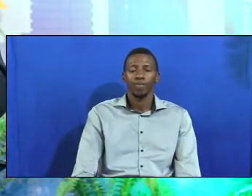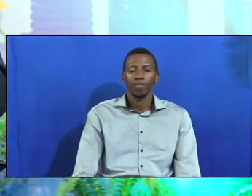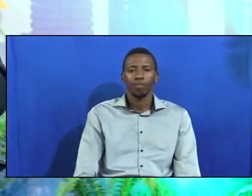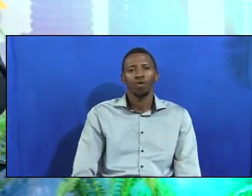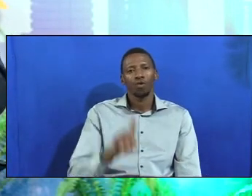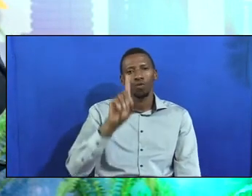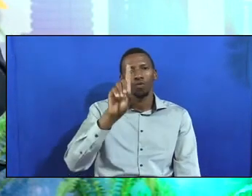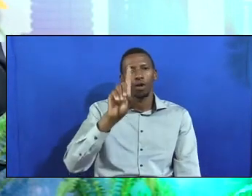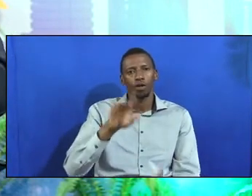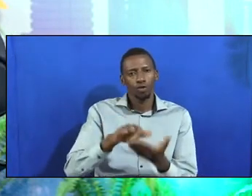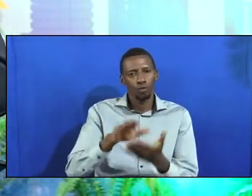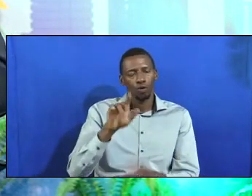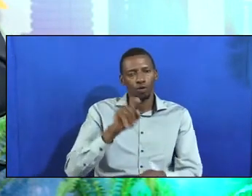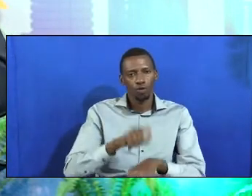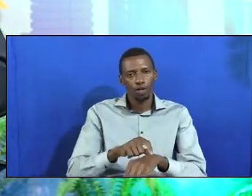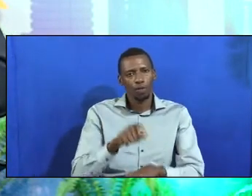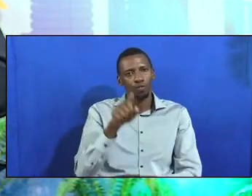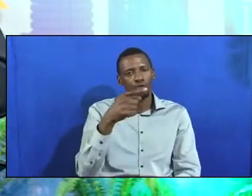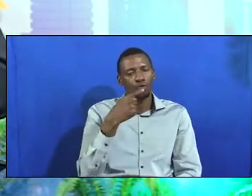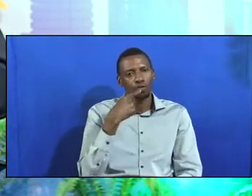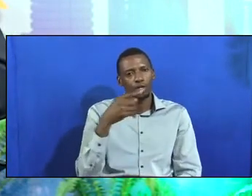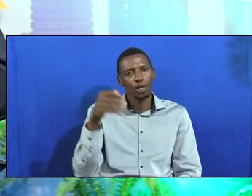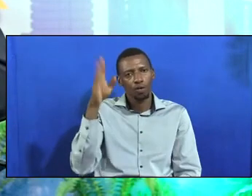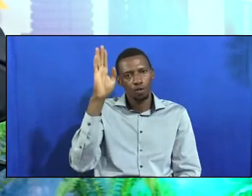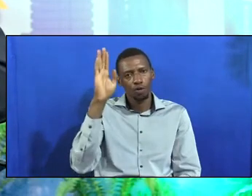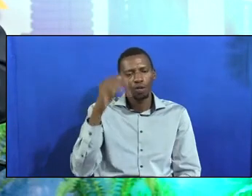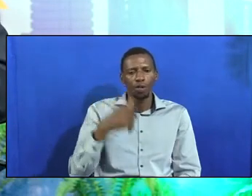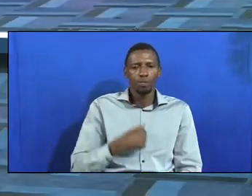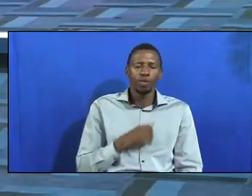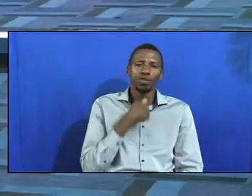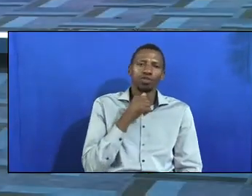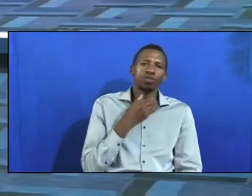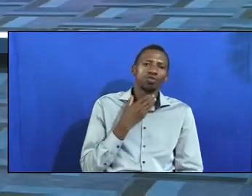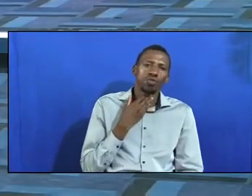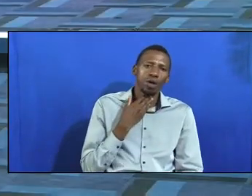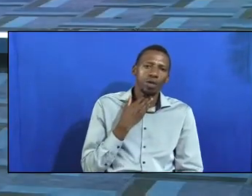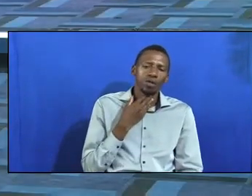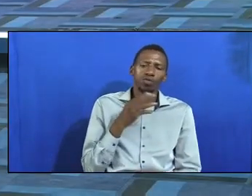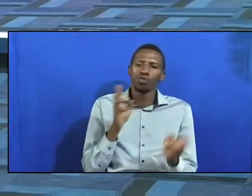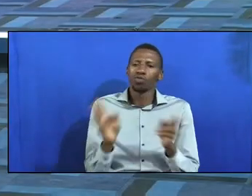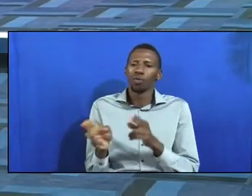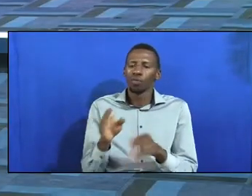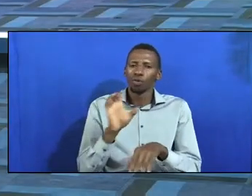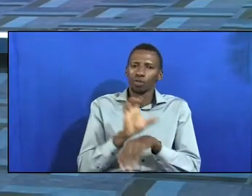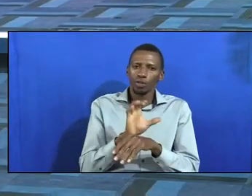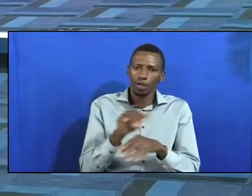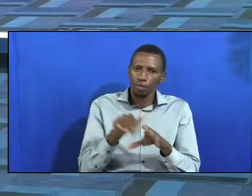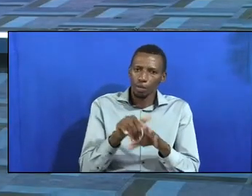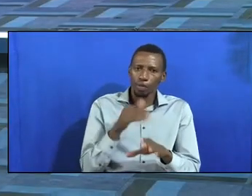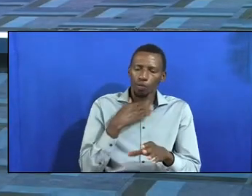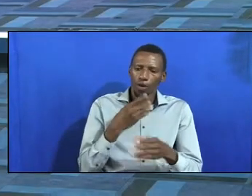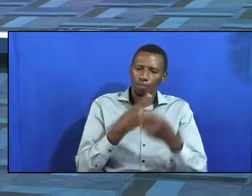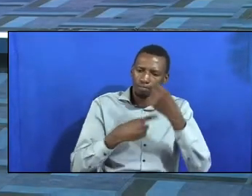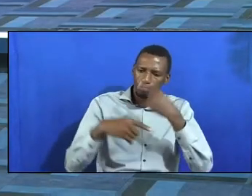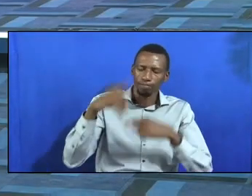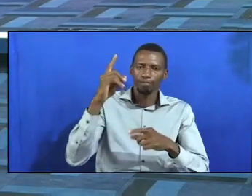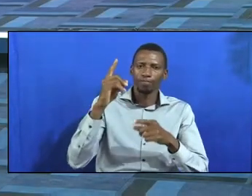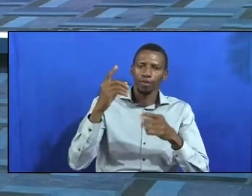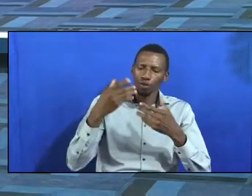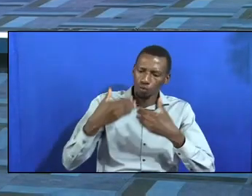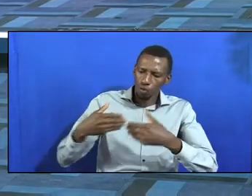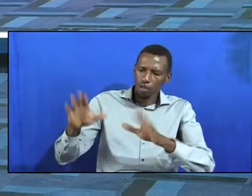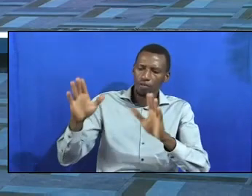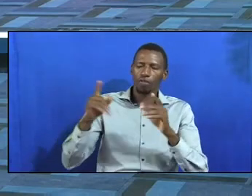One more time. You are telling God, I don't just want to be a church member. I want to gain the victory over sin by the